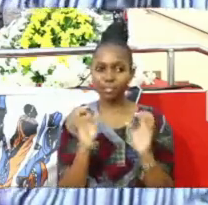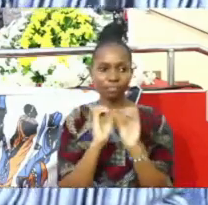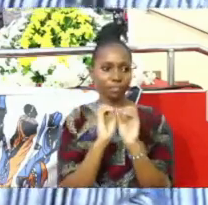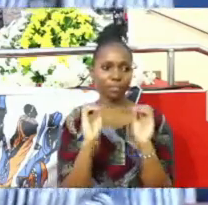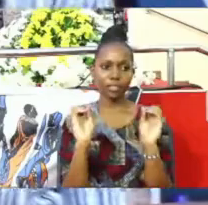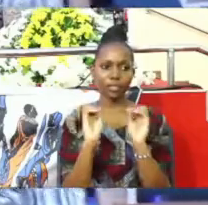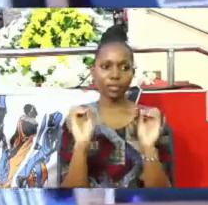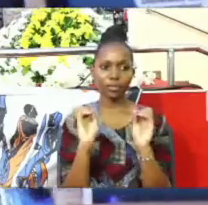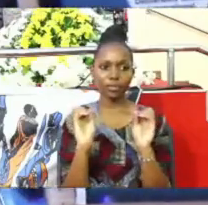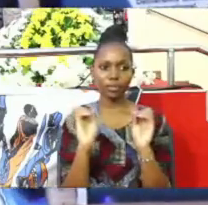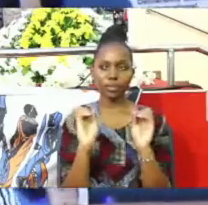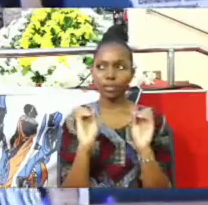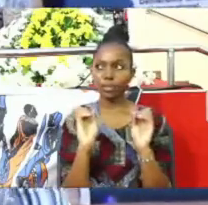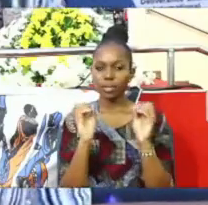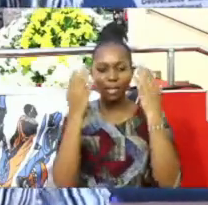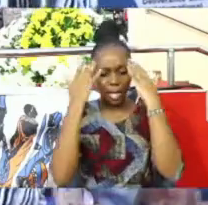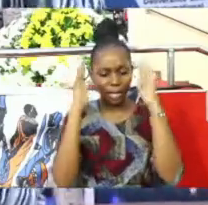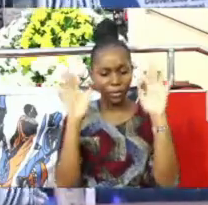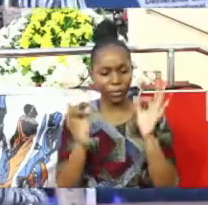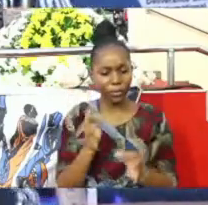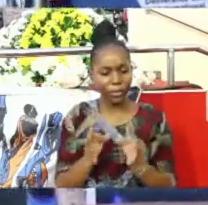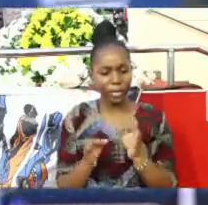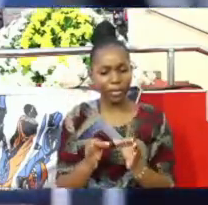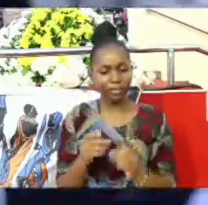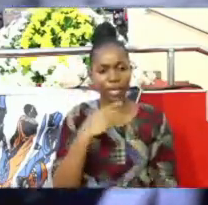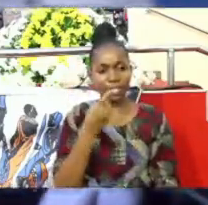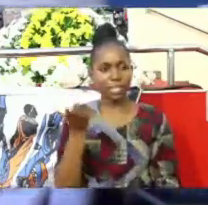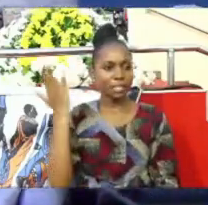I don't know whether I said on this pulpit one time, Bishop.